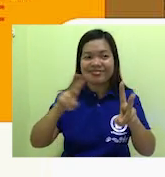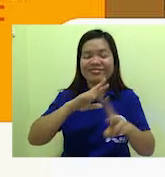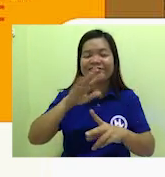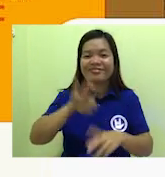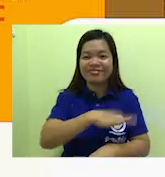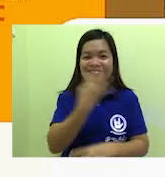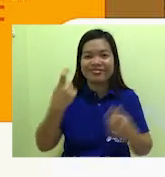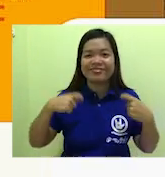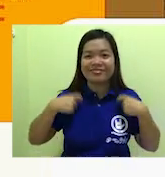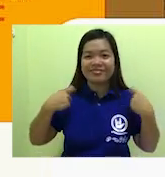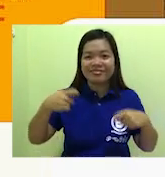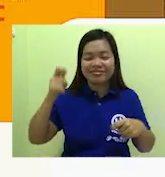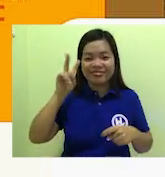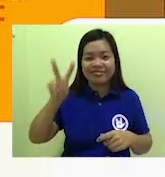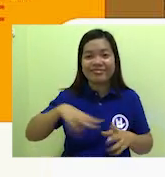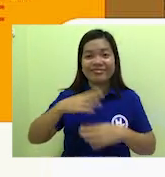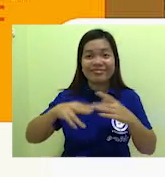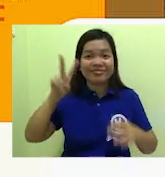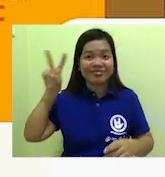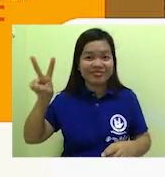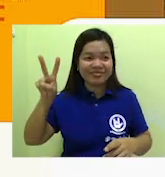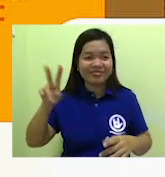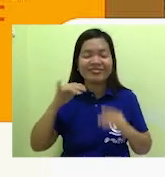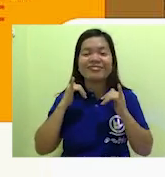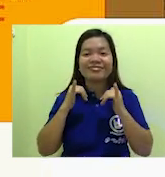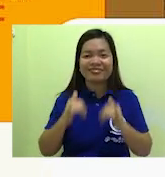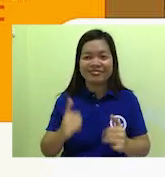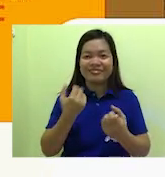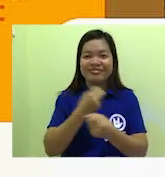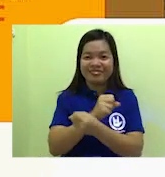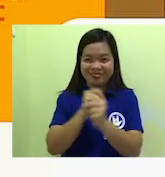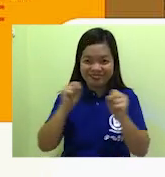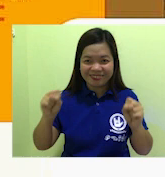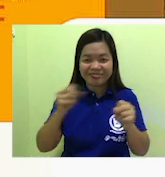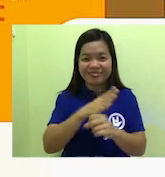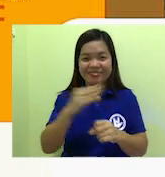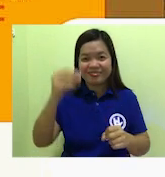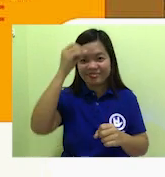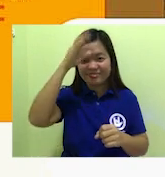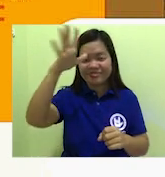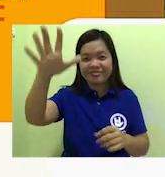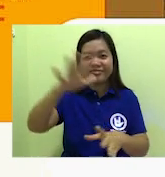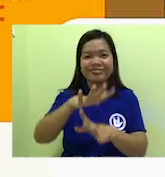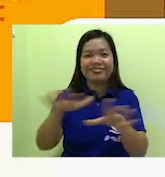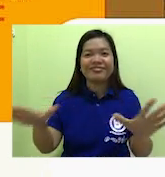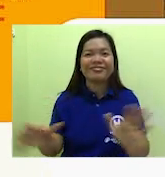TV Season 2. Stay safe and God bless.